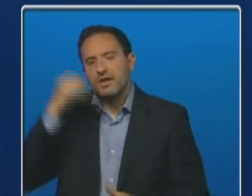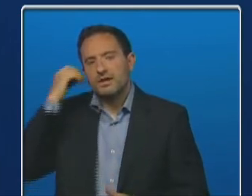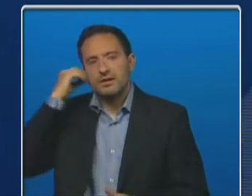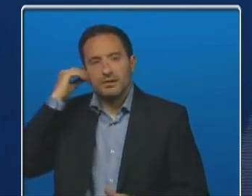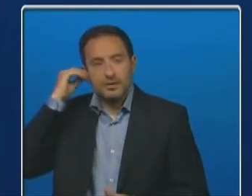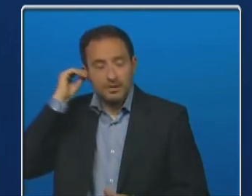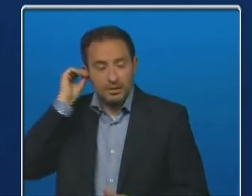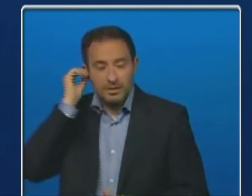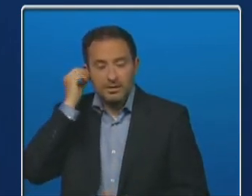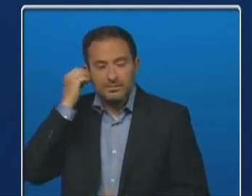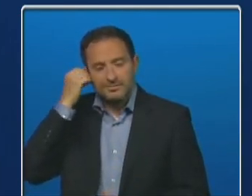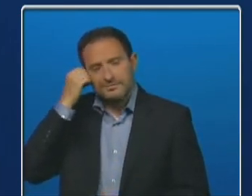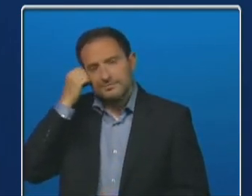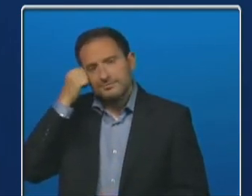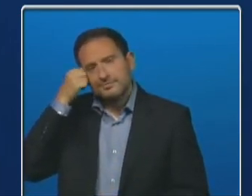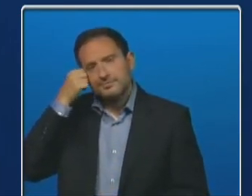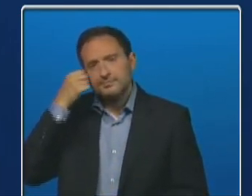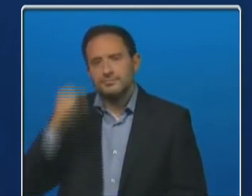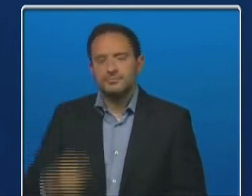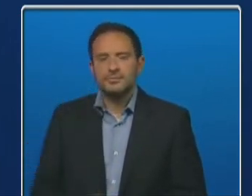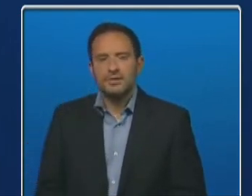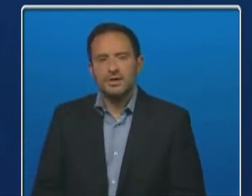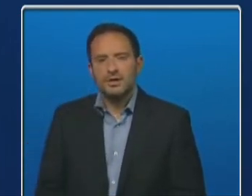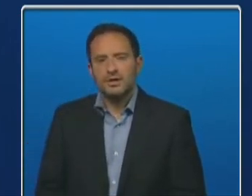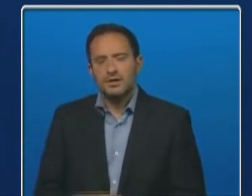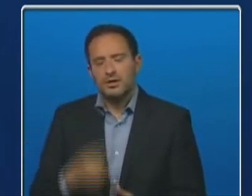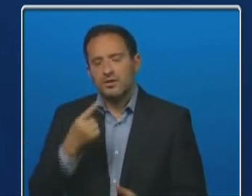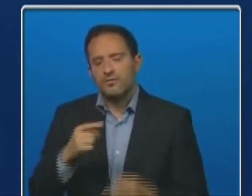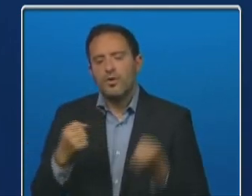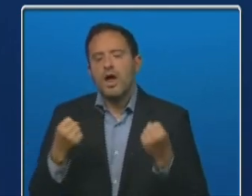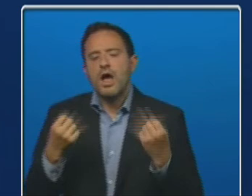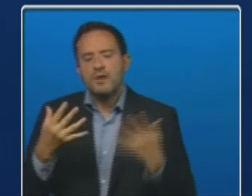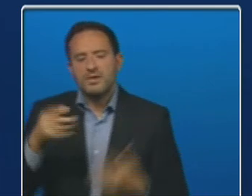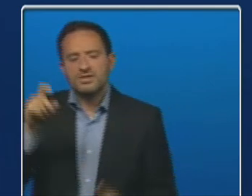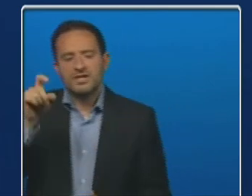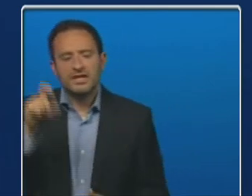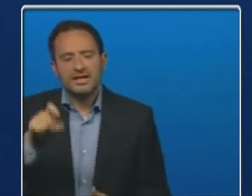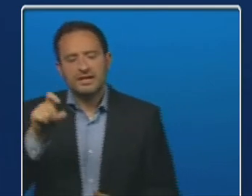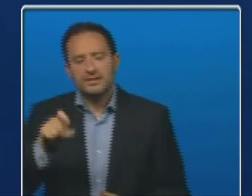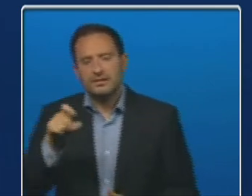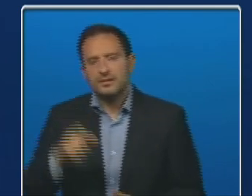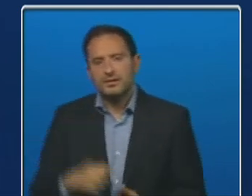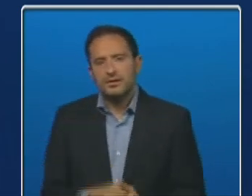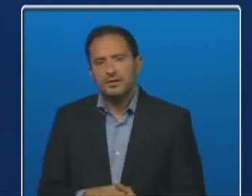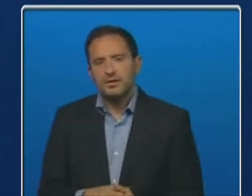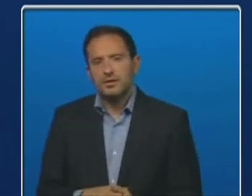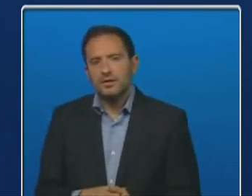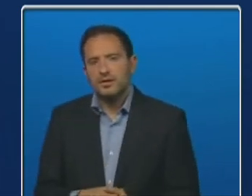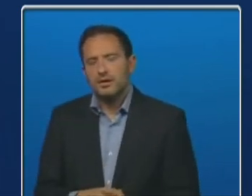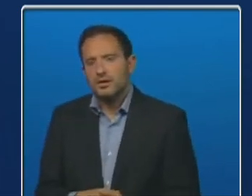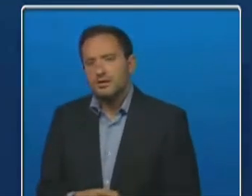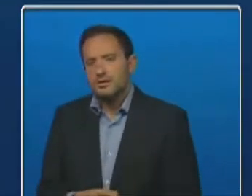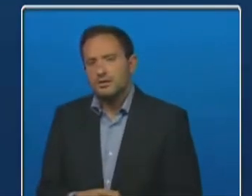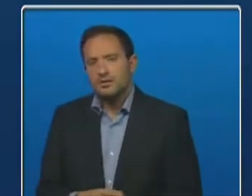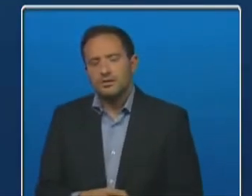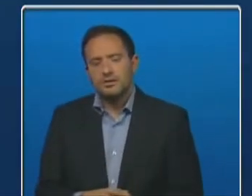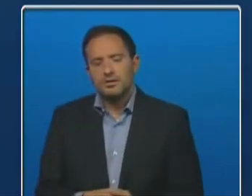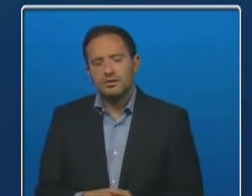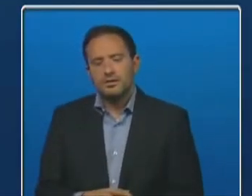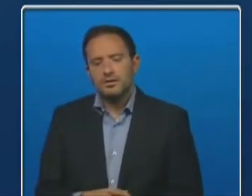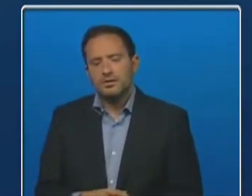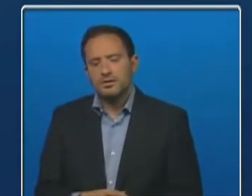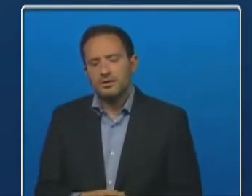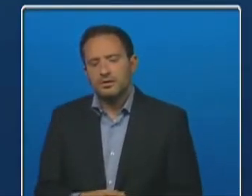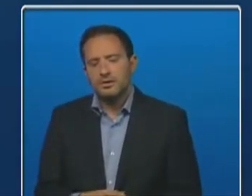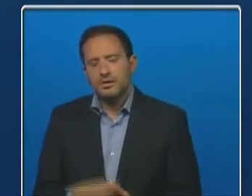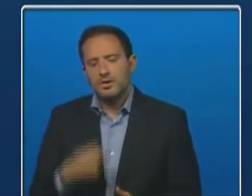all of those lower states as far as how much they would need to. Okay, so essentially we weren't as